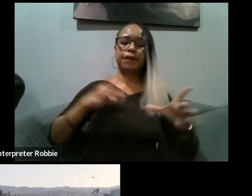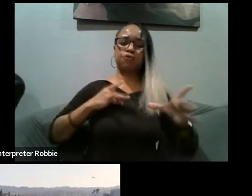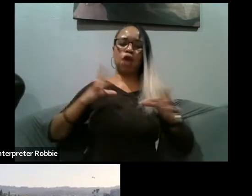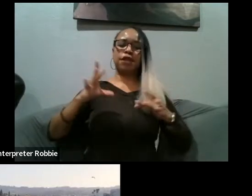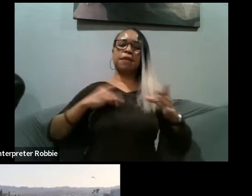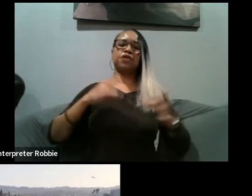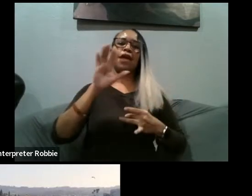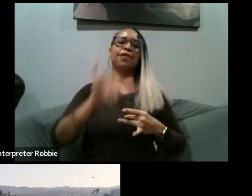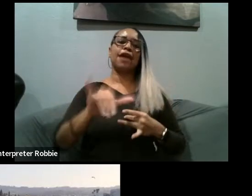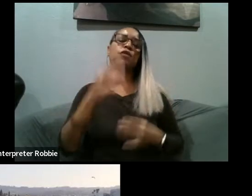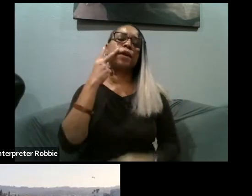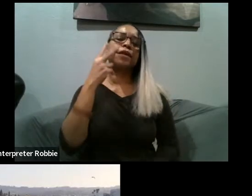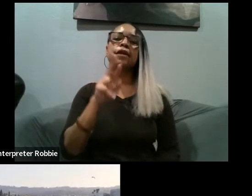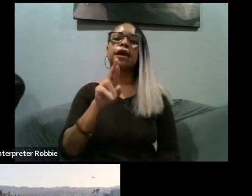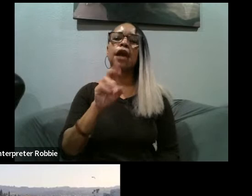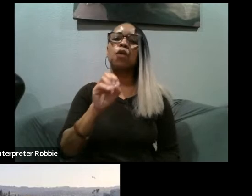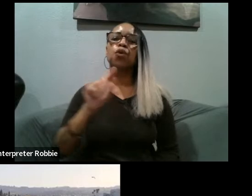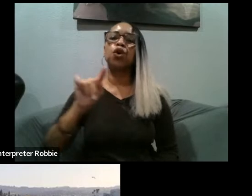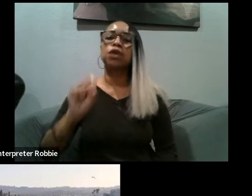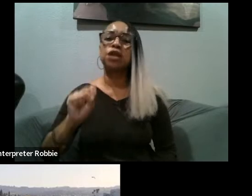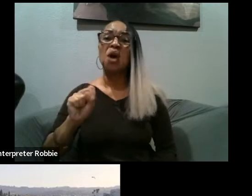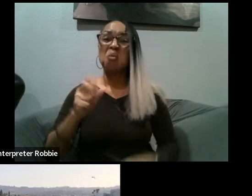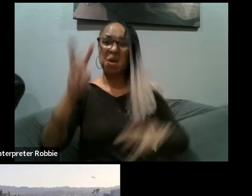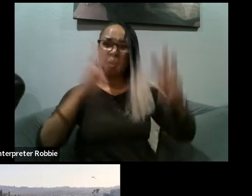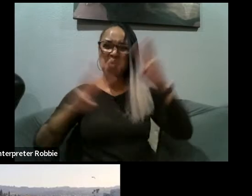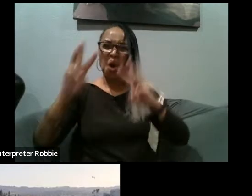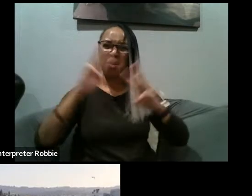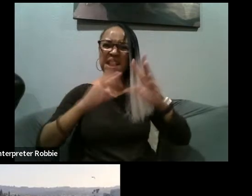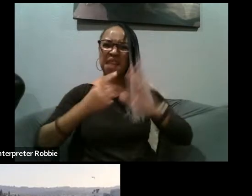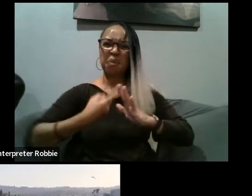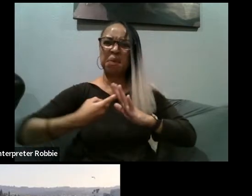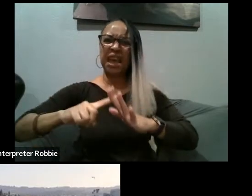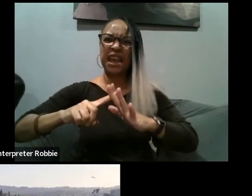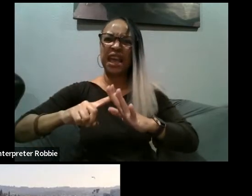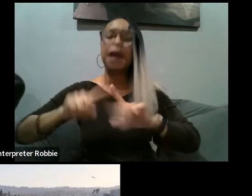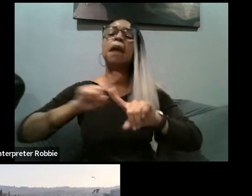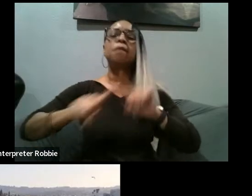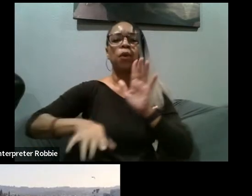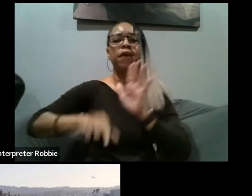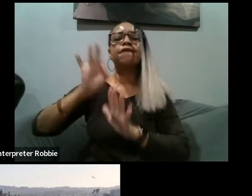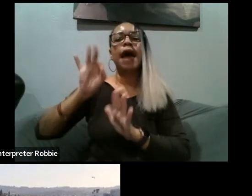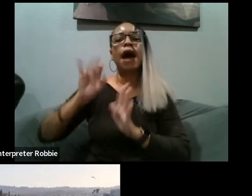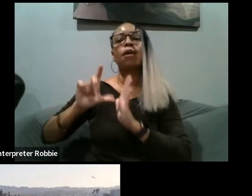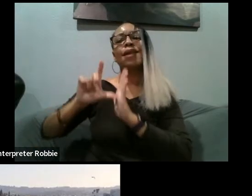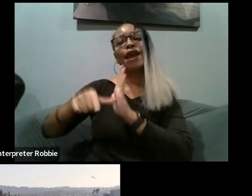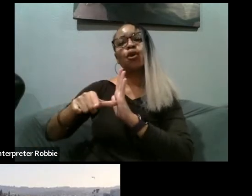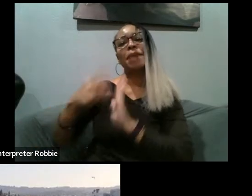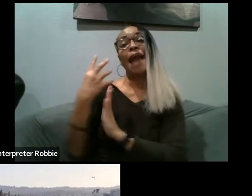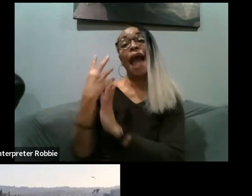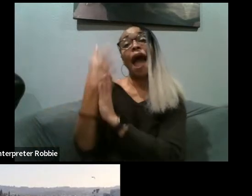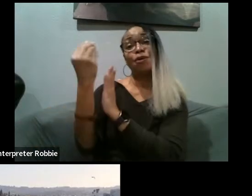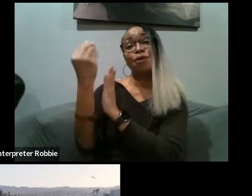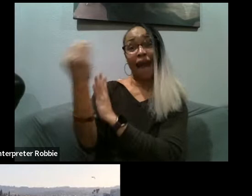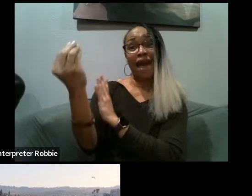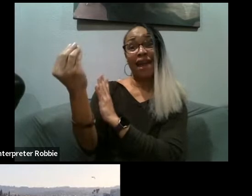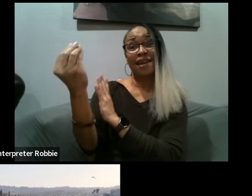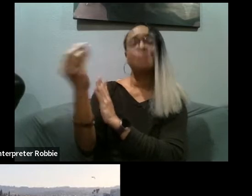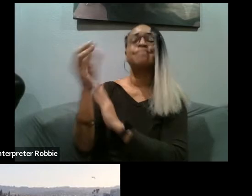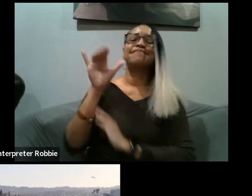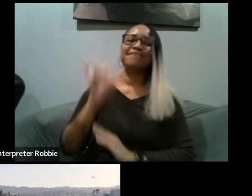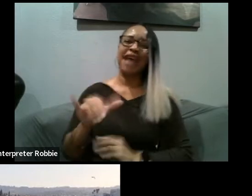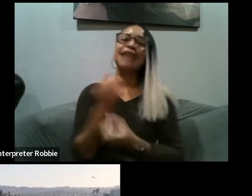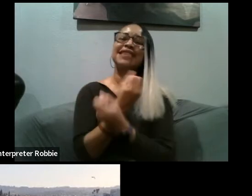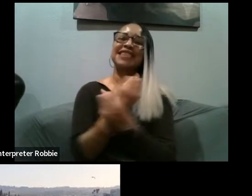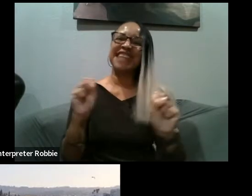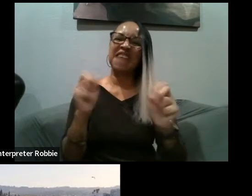And that's something we were super worried about in the beginning. But obviously, we found out later that being outdoors is, relatively the safest